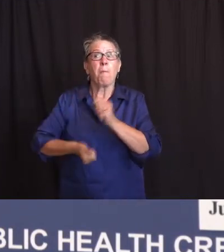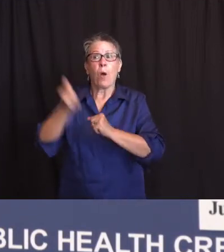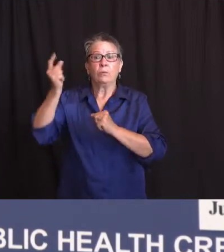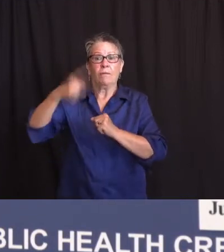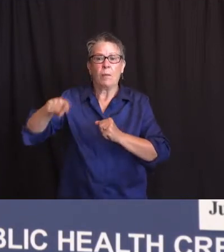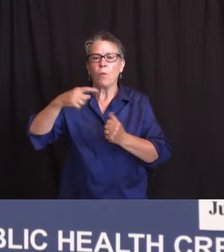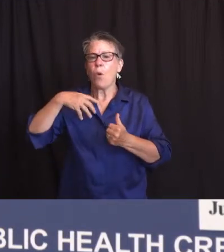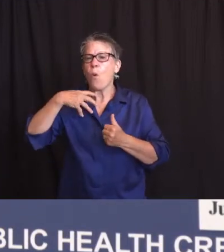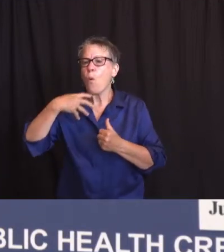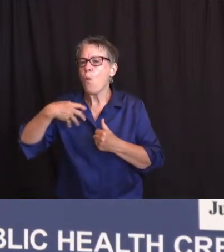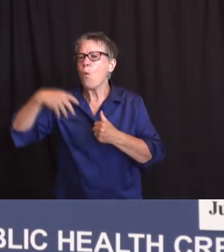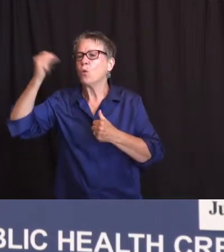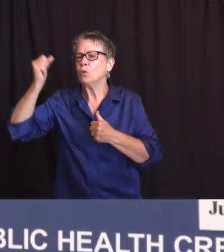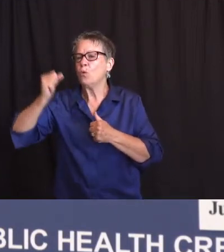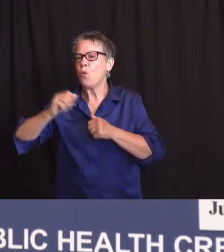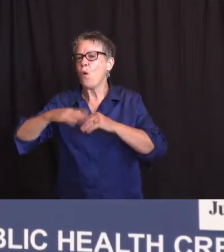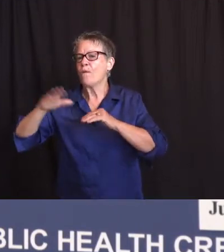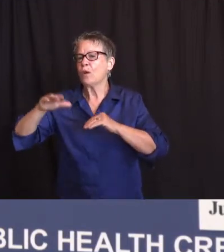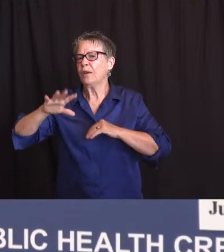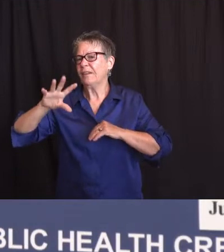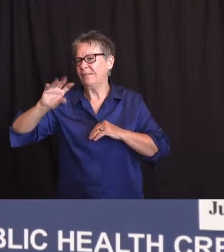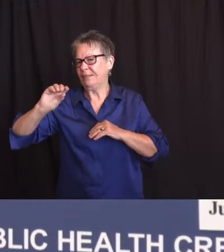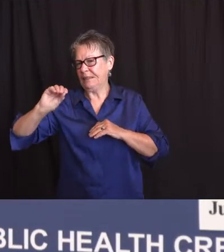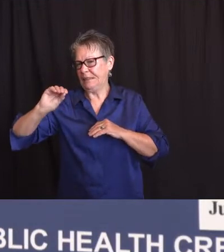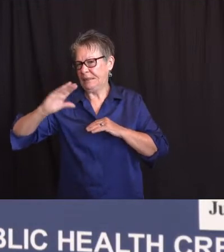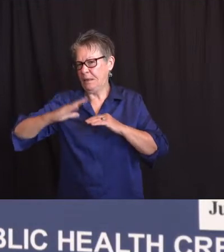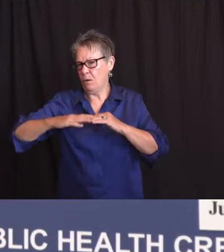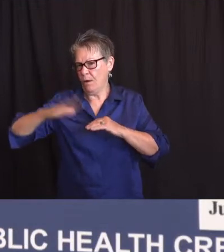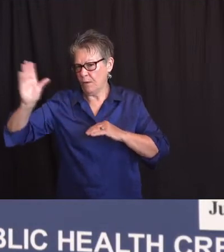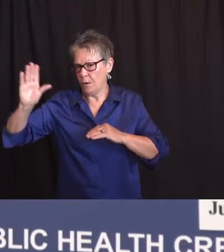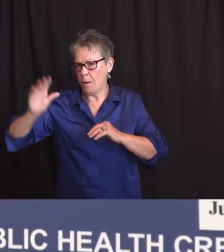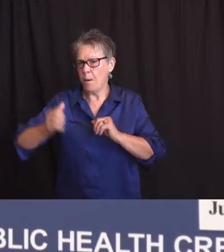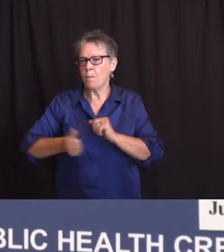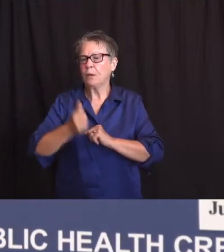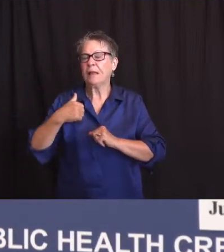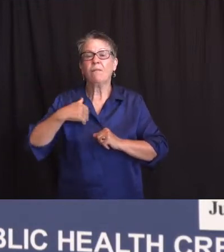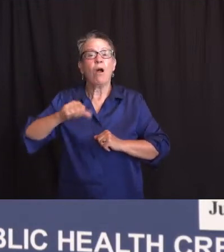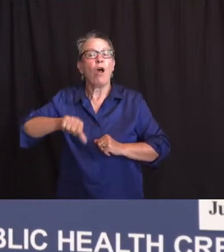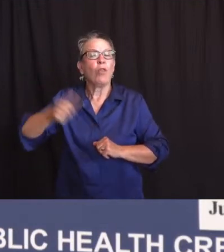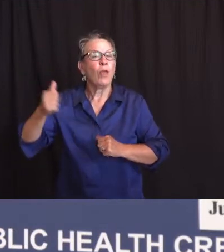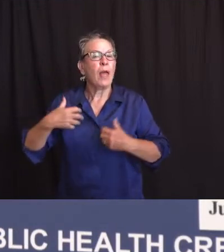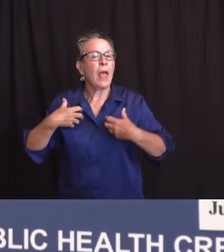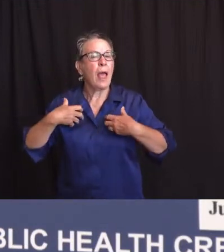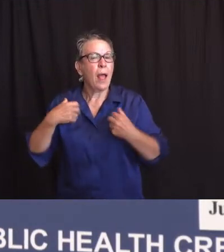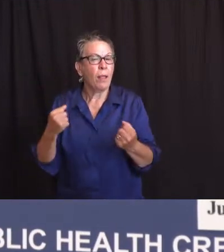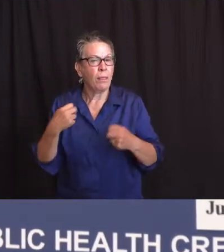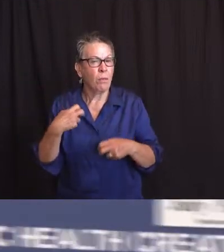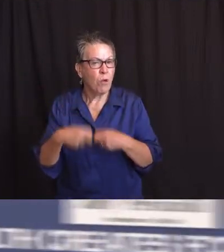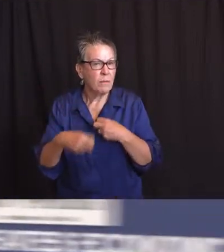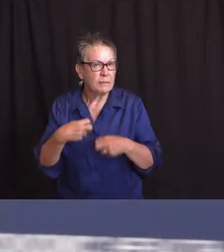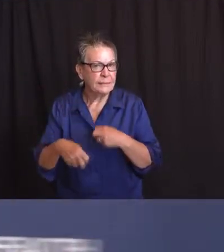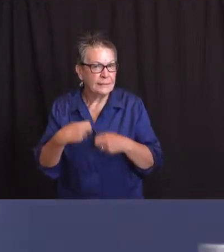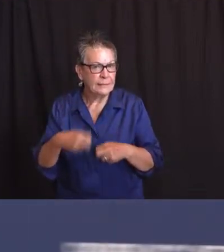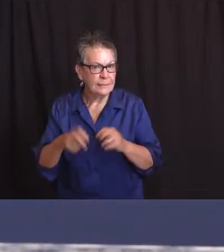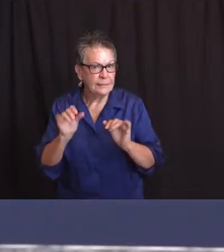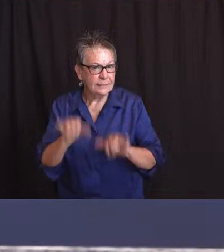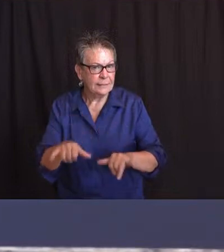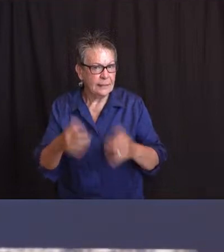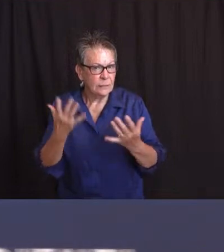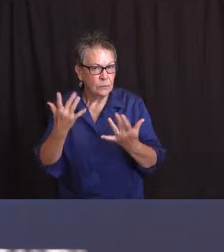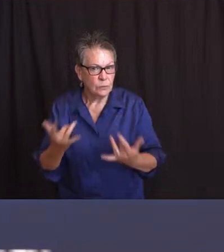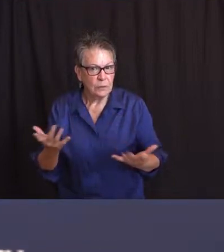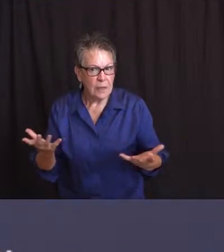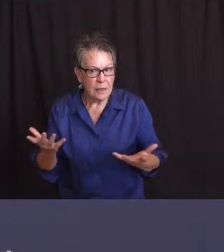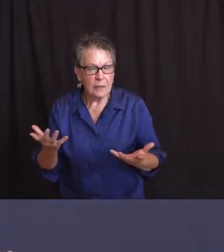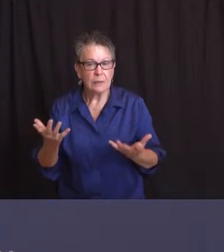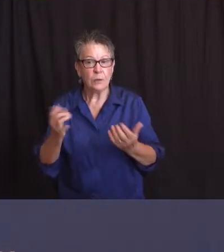majority of them had coexisting conditions as well. But like I said, as the exact numbers, I'll have to get back to you. And that's something that